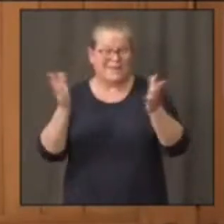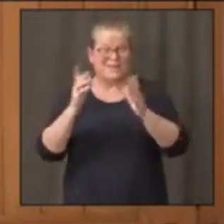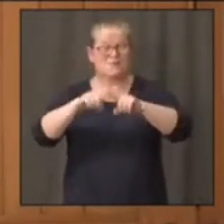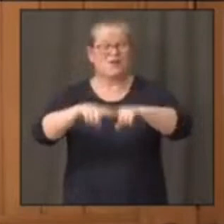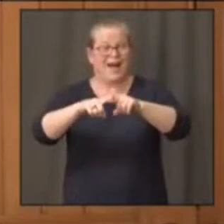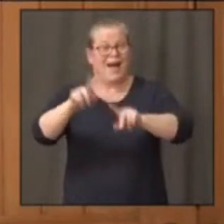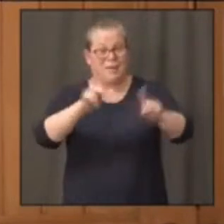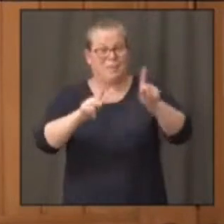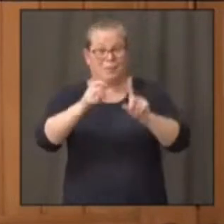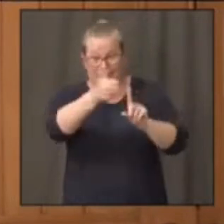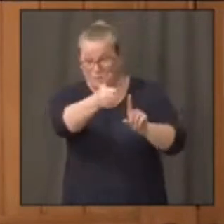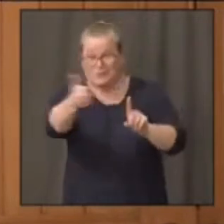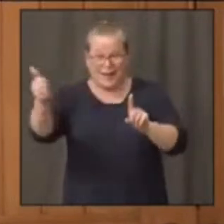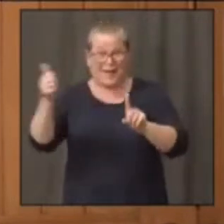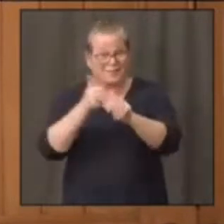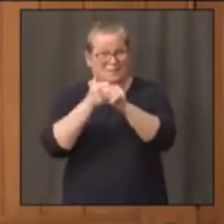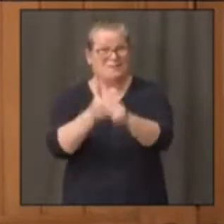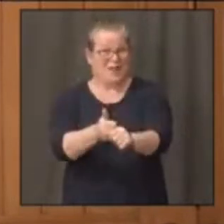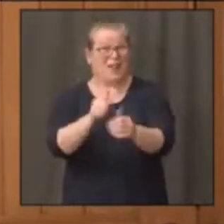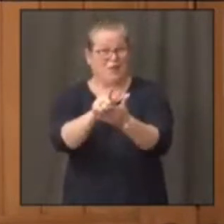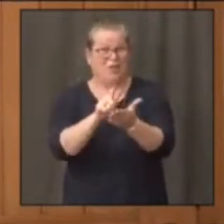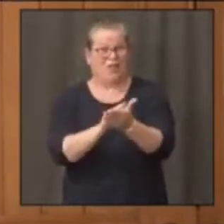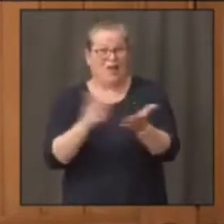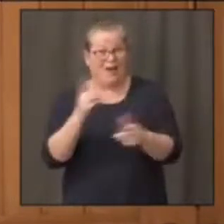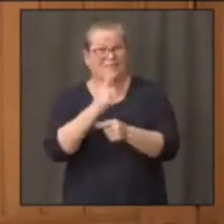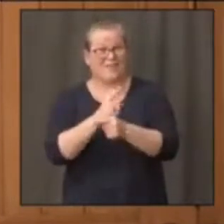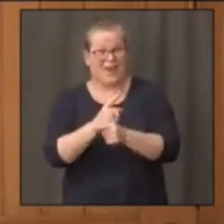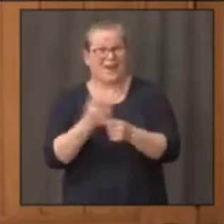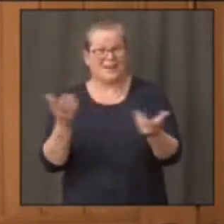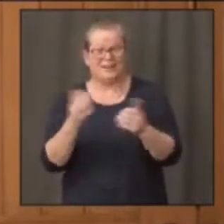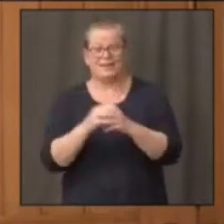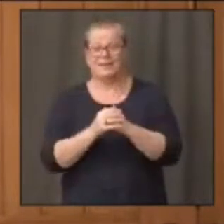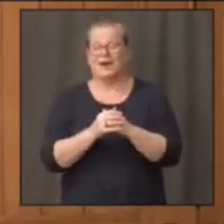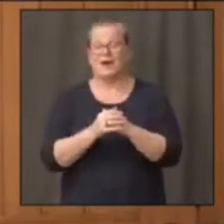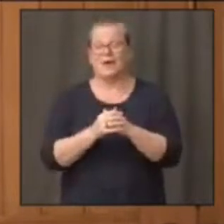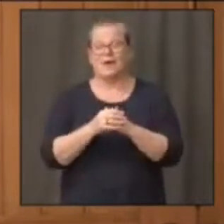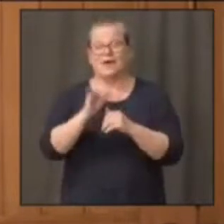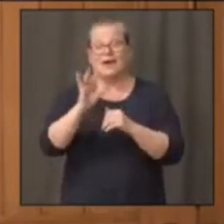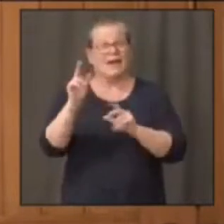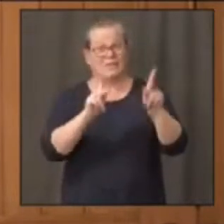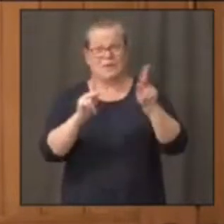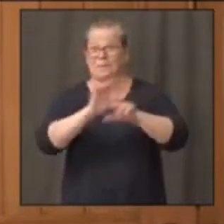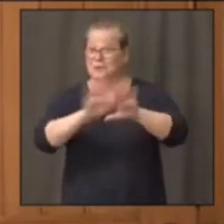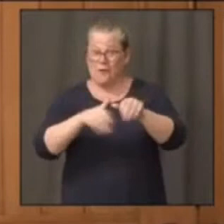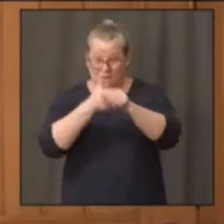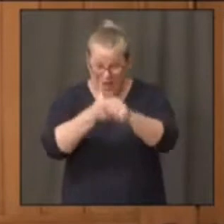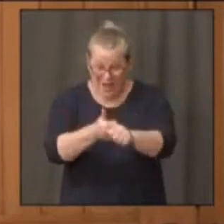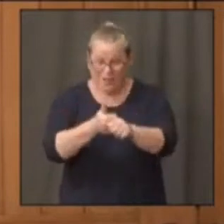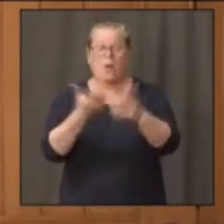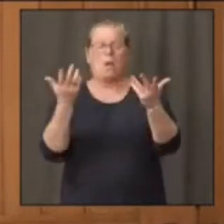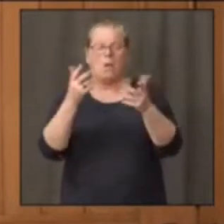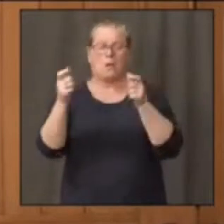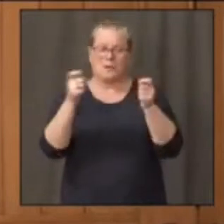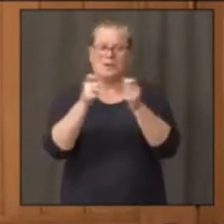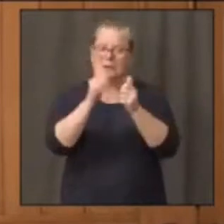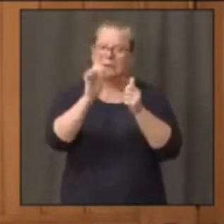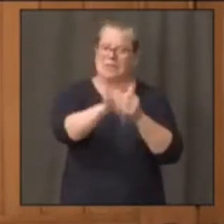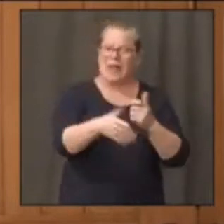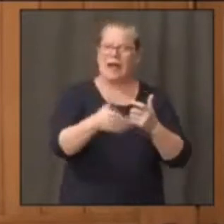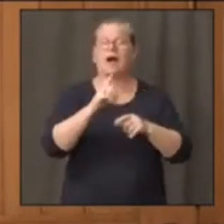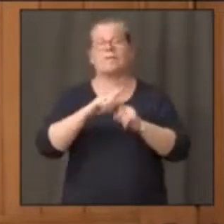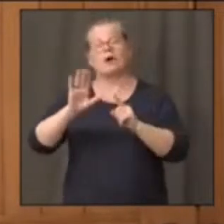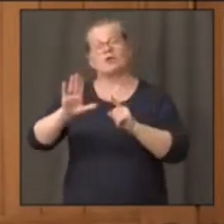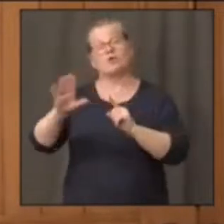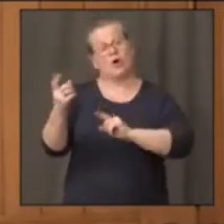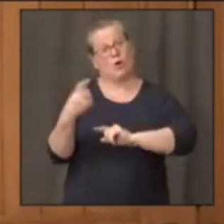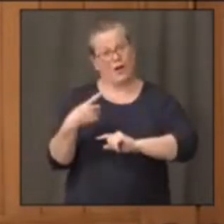their own, right? So where we find referrals where people aren't adhering to this, they'll be dealt with. But to get to the first part of your question as well,